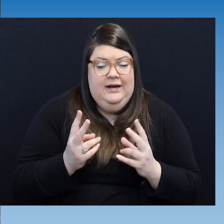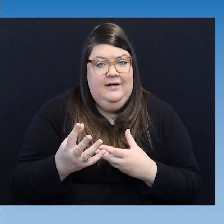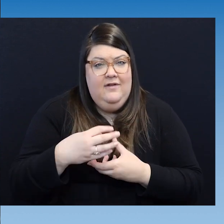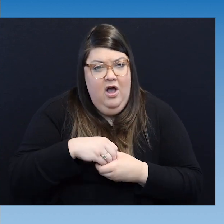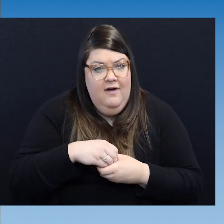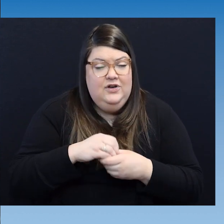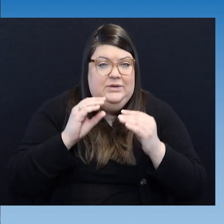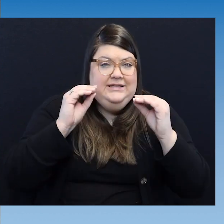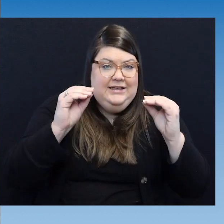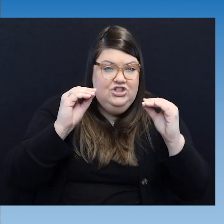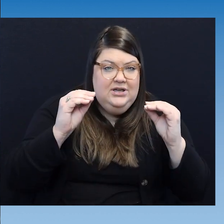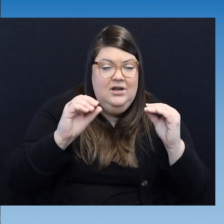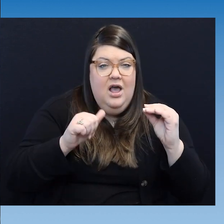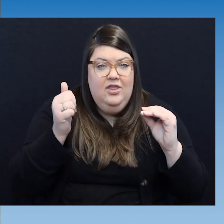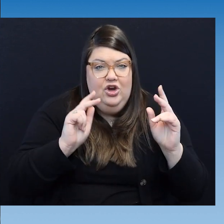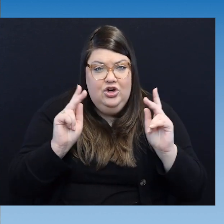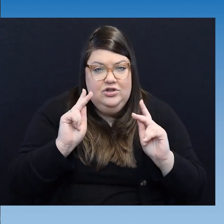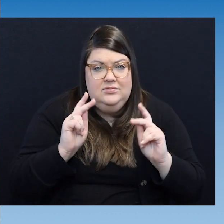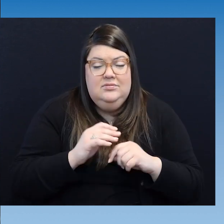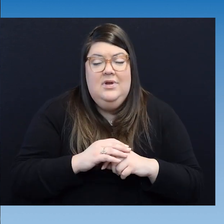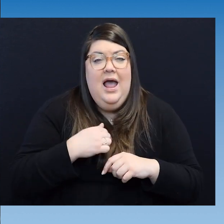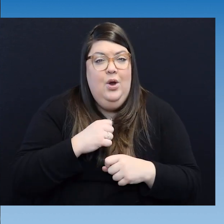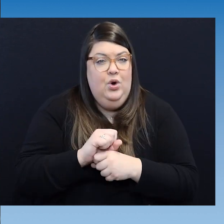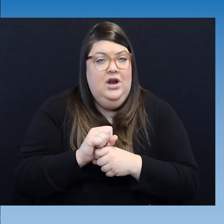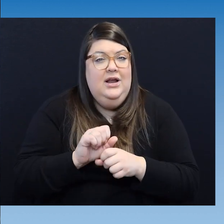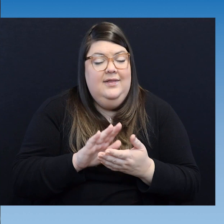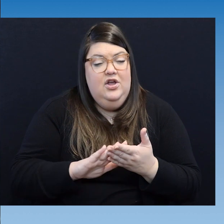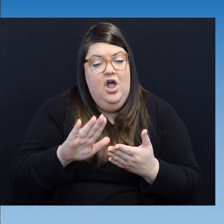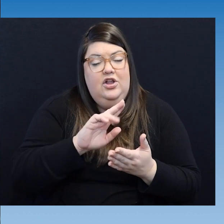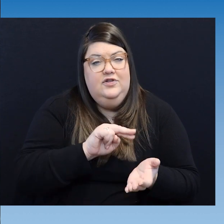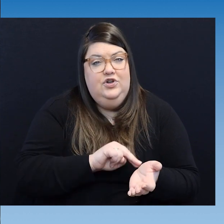with teaching others. I work at the College of Nursing.